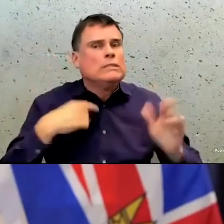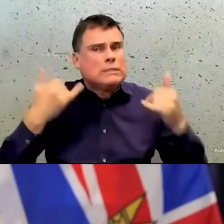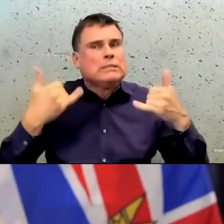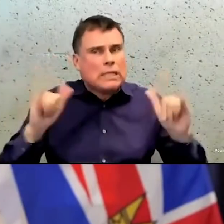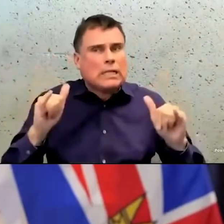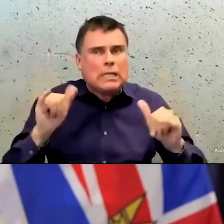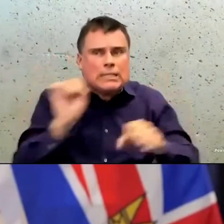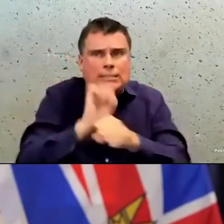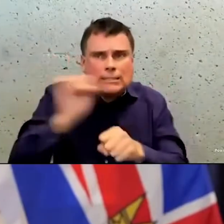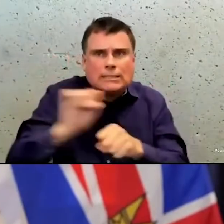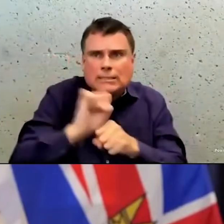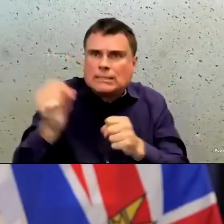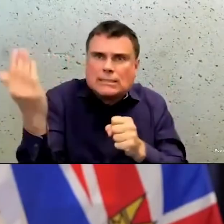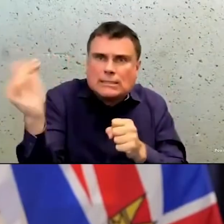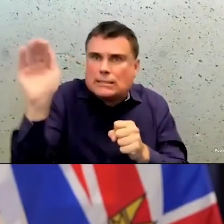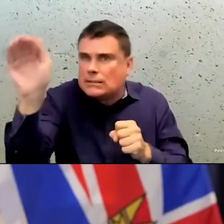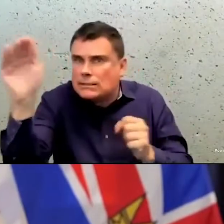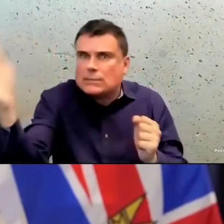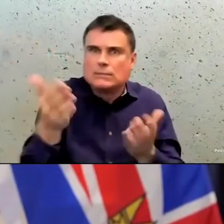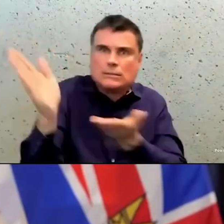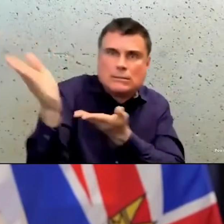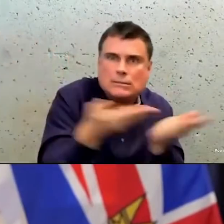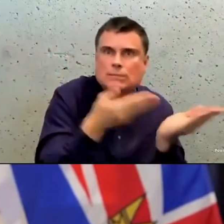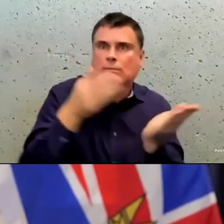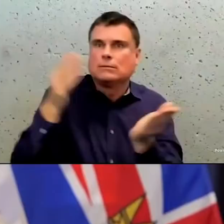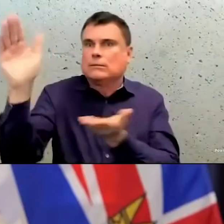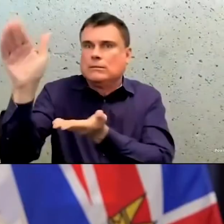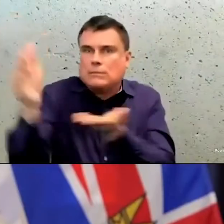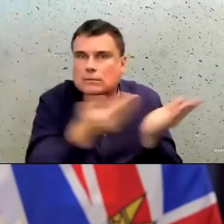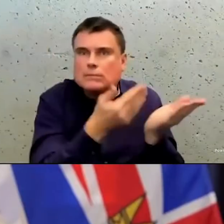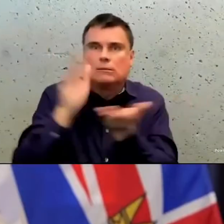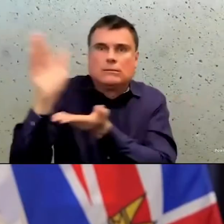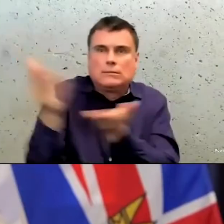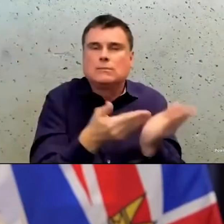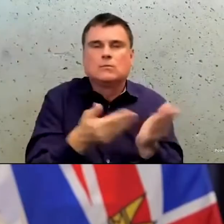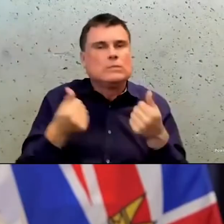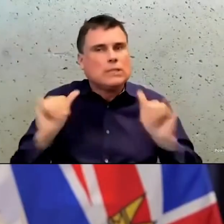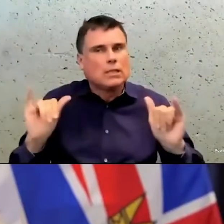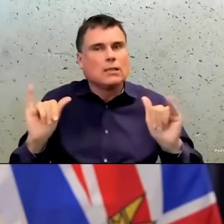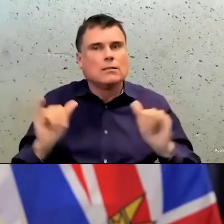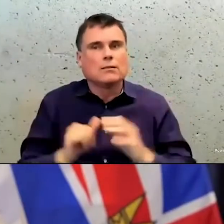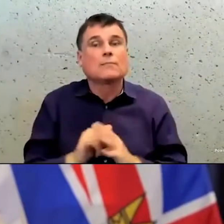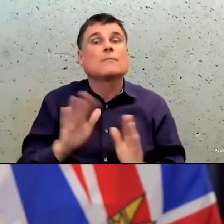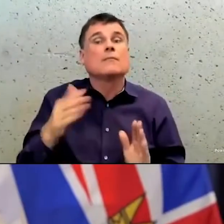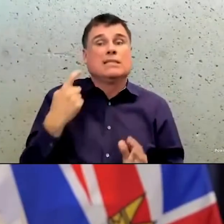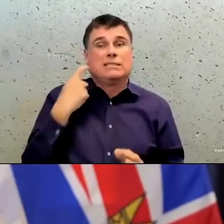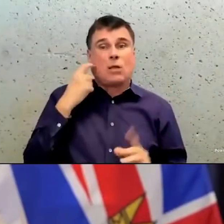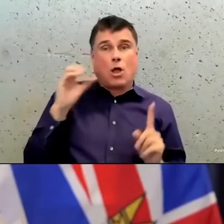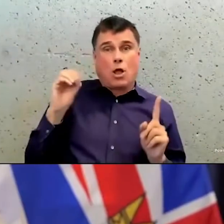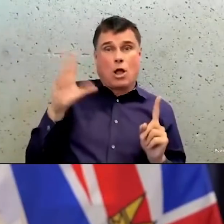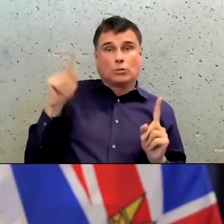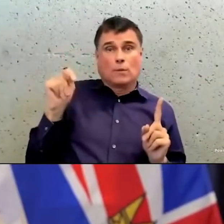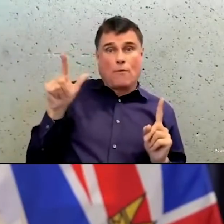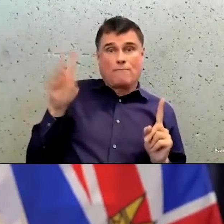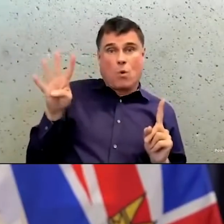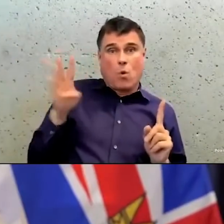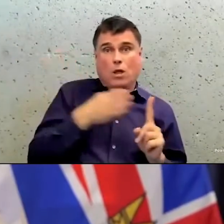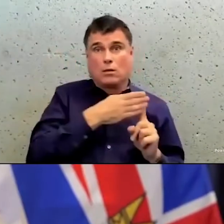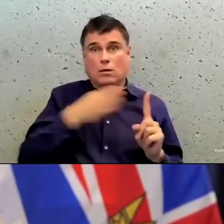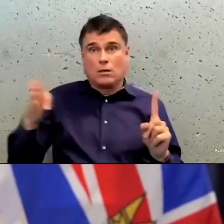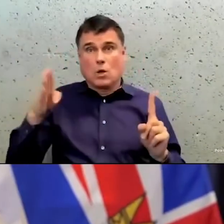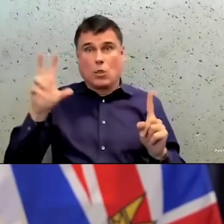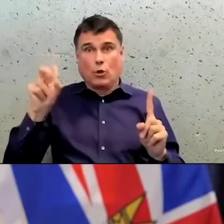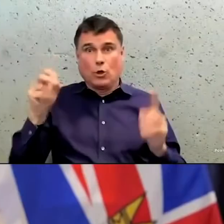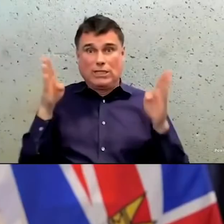note that in the most recent reporting period, 6,898 surgeries were completed from October 24th to October